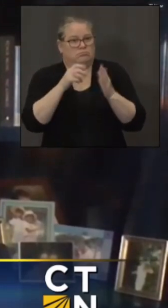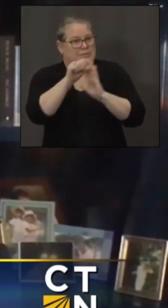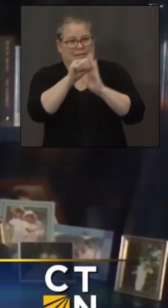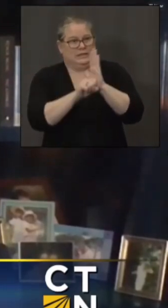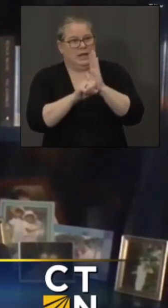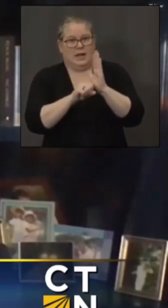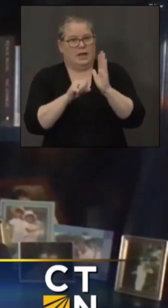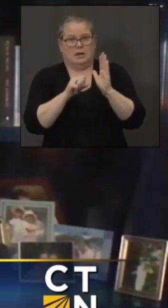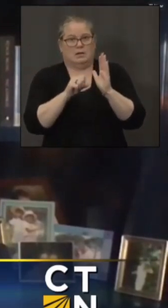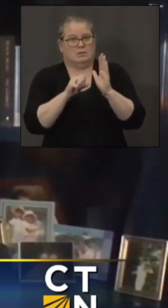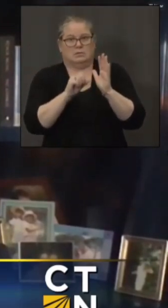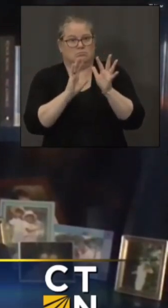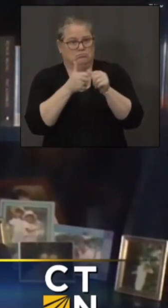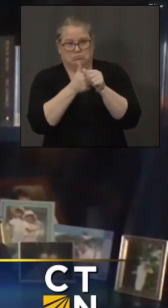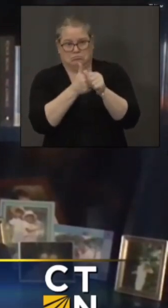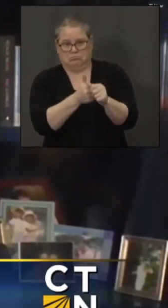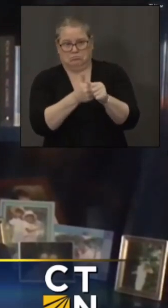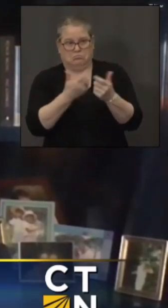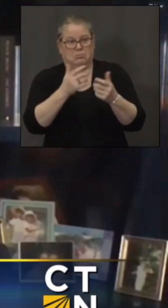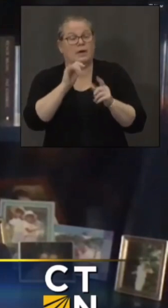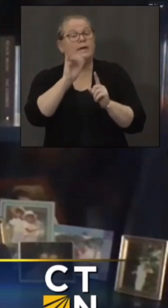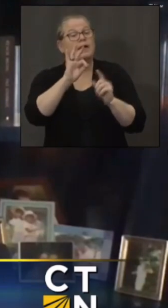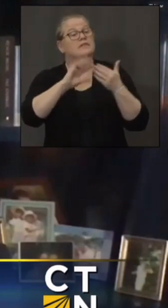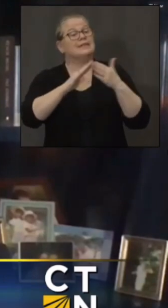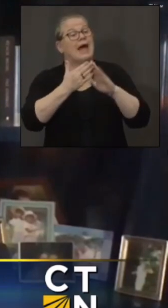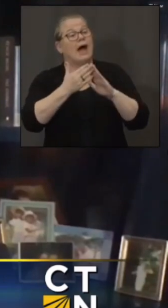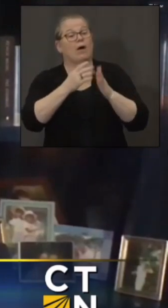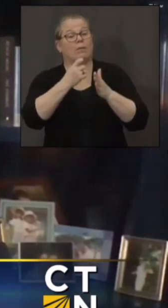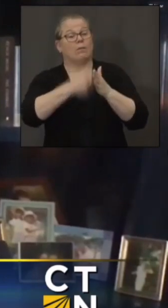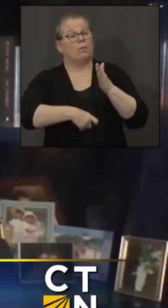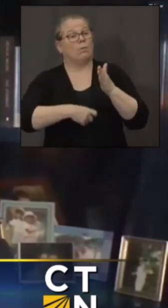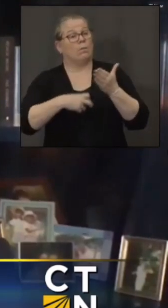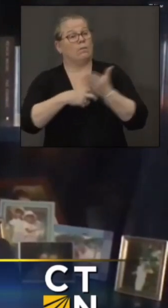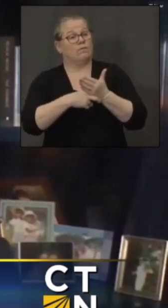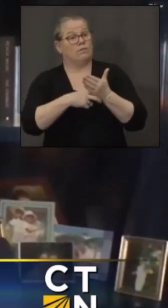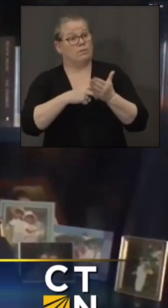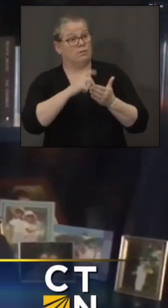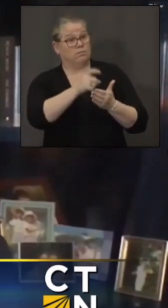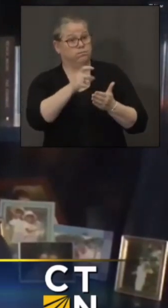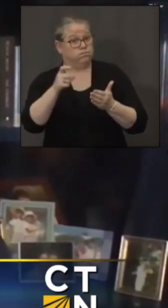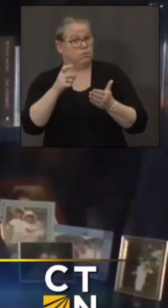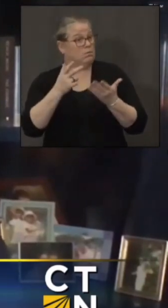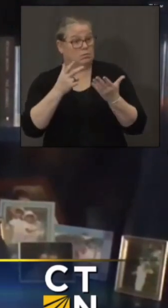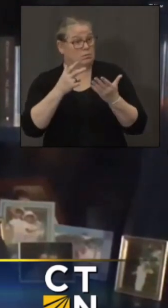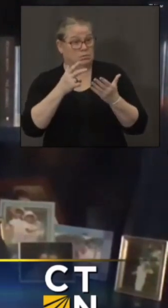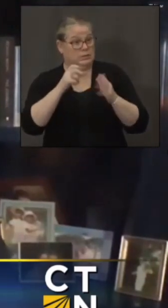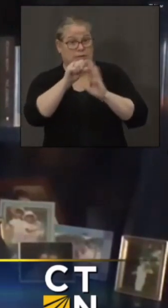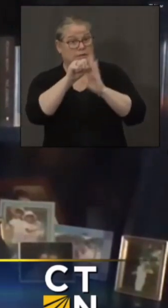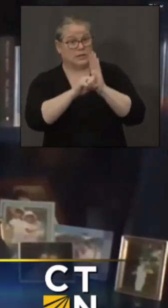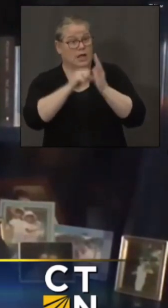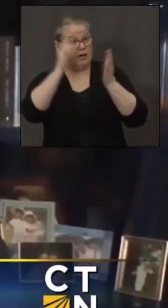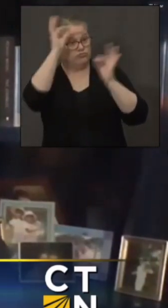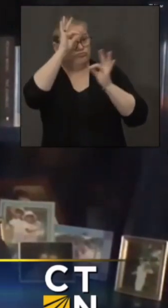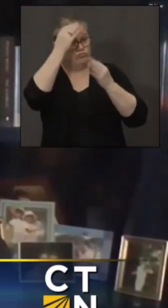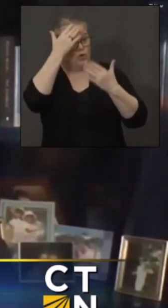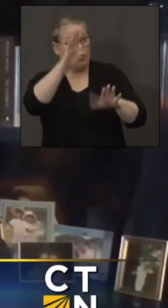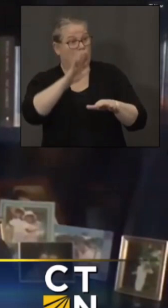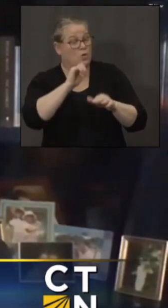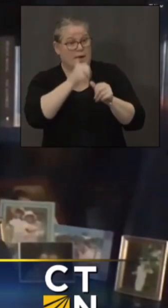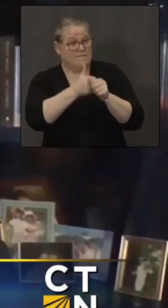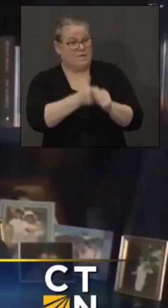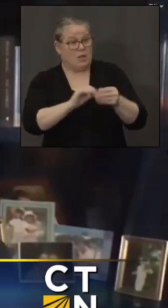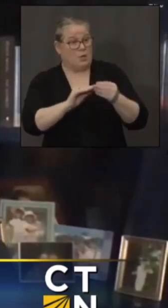these local enforcement actions. Is there? I think that's a fair point, Paul. I